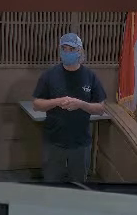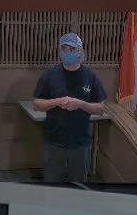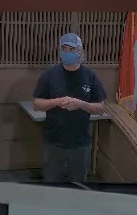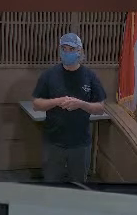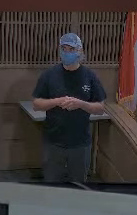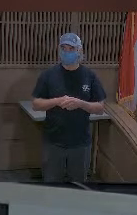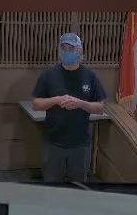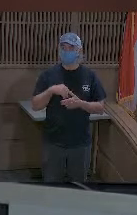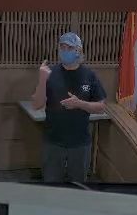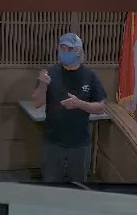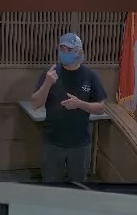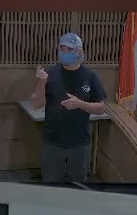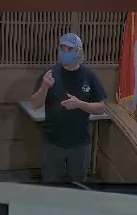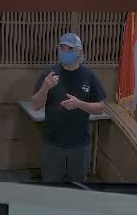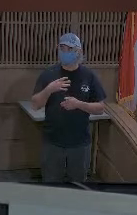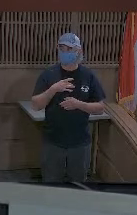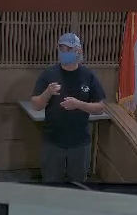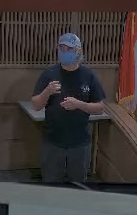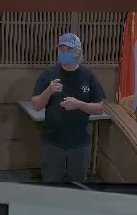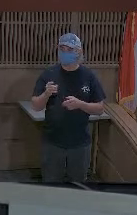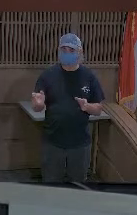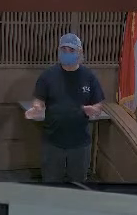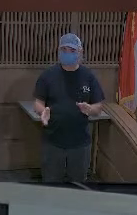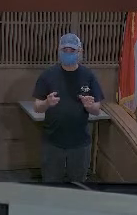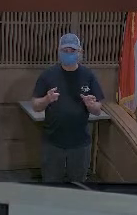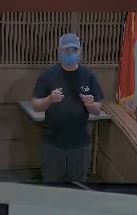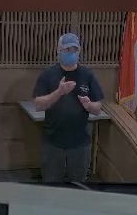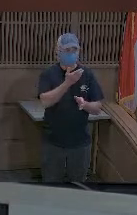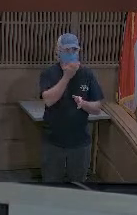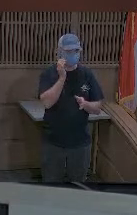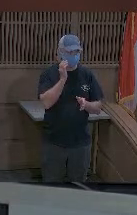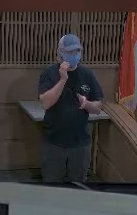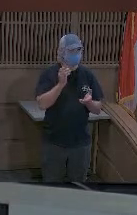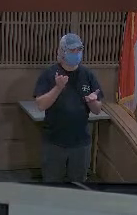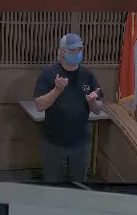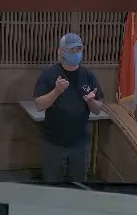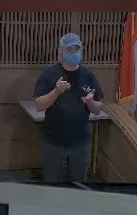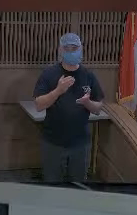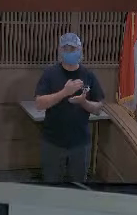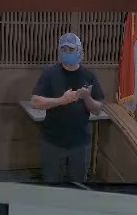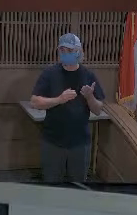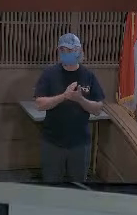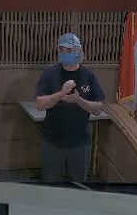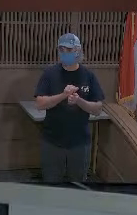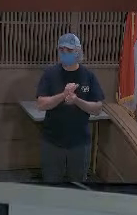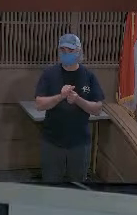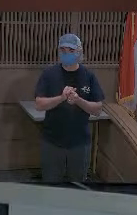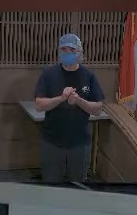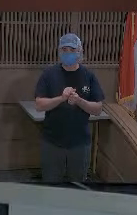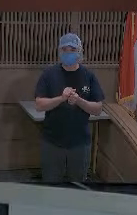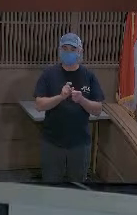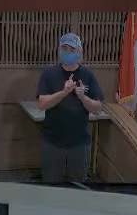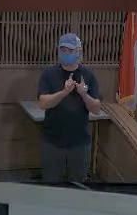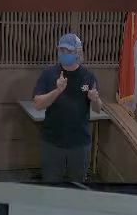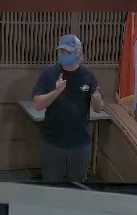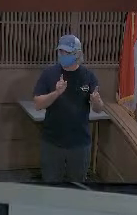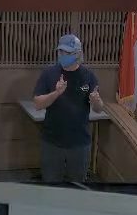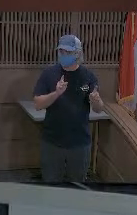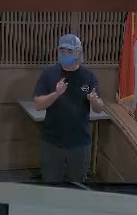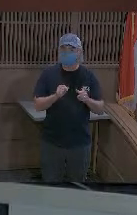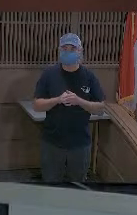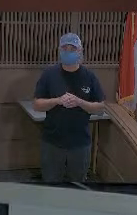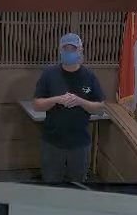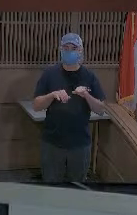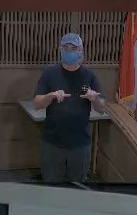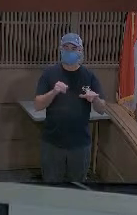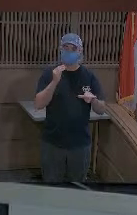as always, we would like to encourage you to wear your mask, wash your hands, practice social distancing, and stay